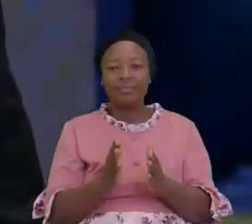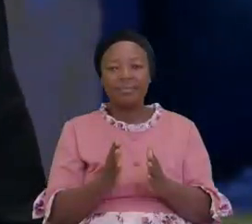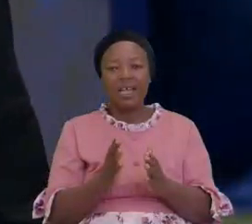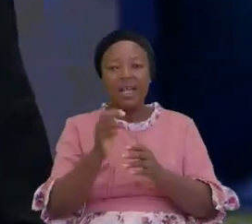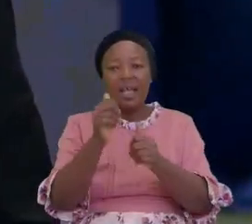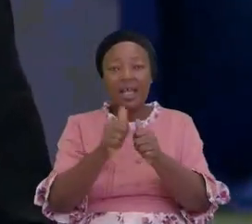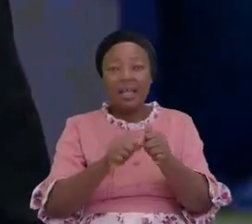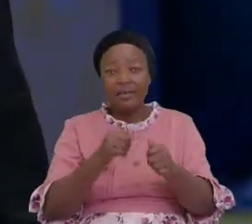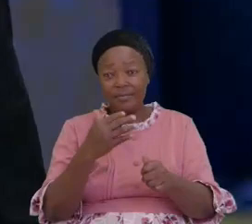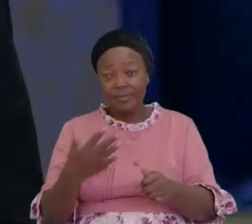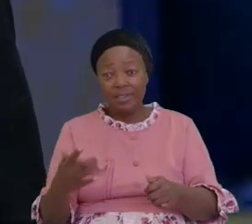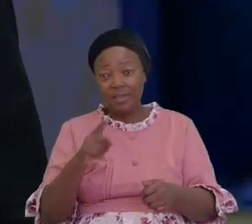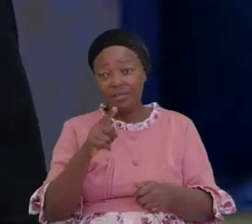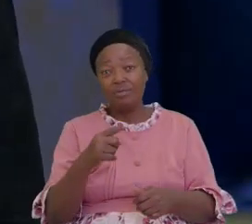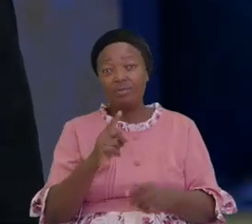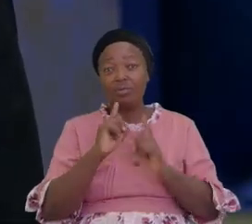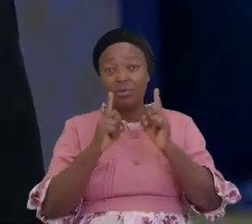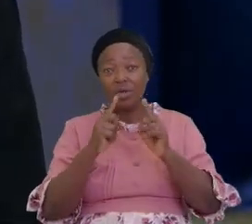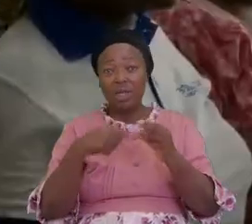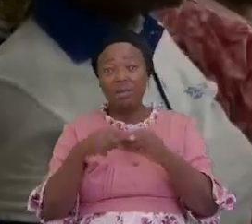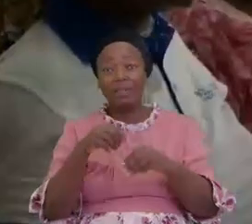Everything you spoke about in your prayer,